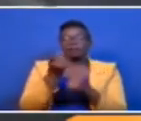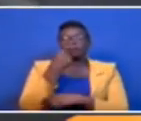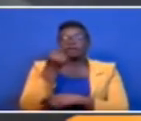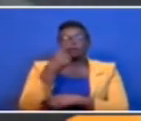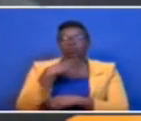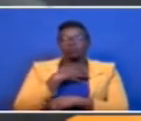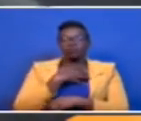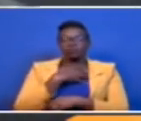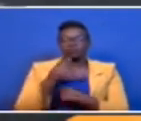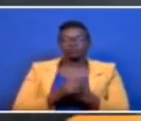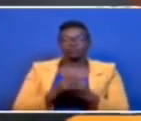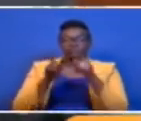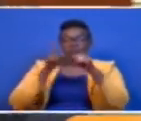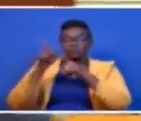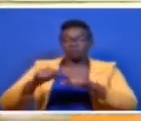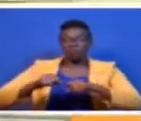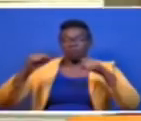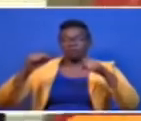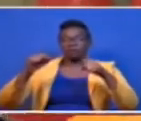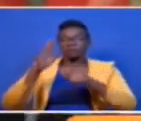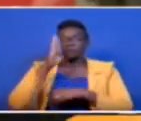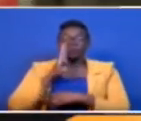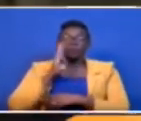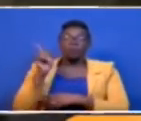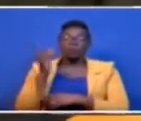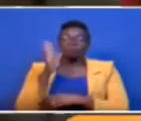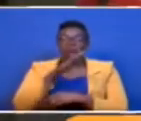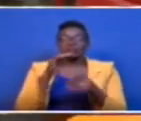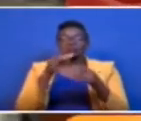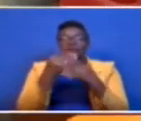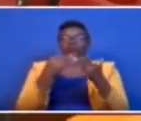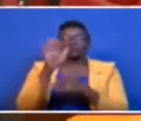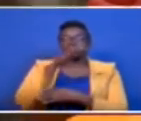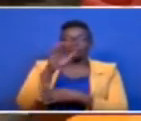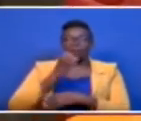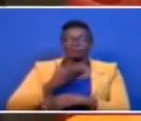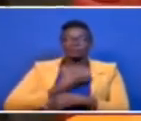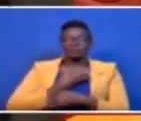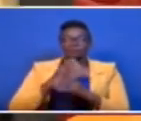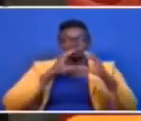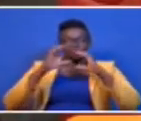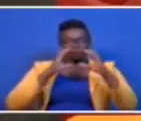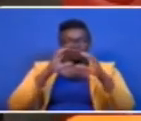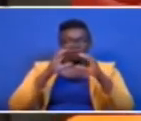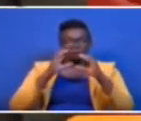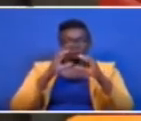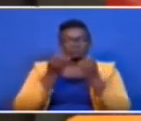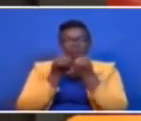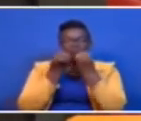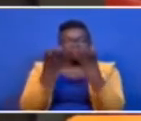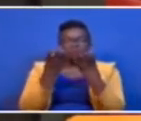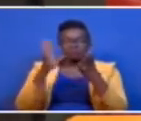leave. Safaricom CEO Bob Collymore, appearing before the Parliamentary Committee on Communication, Information